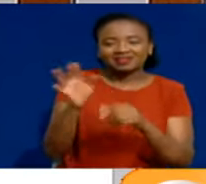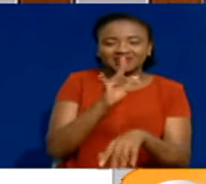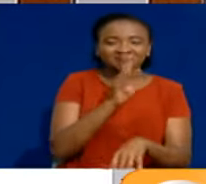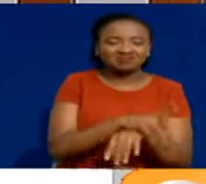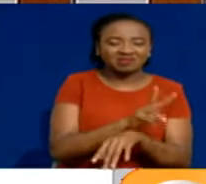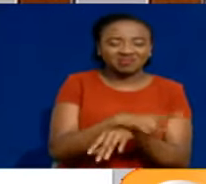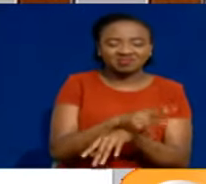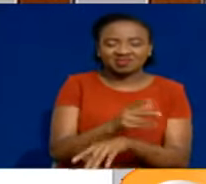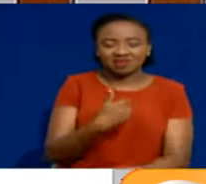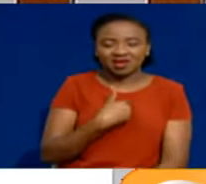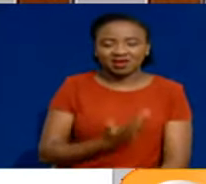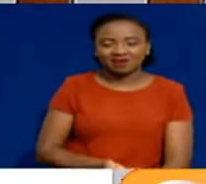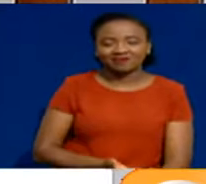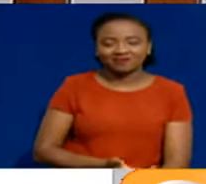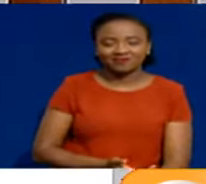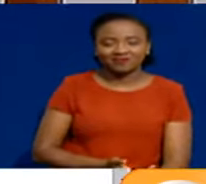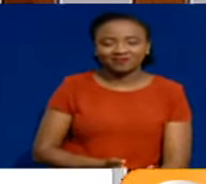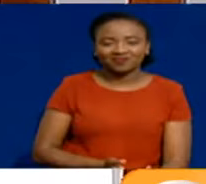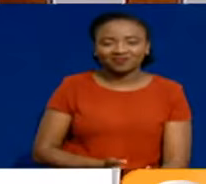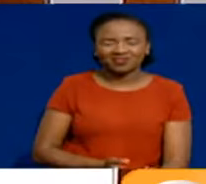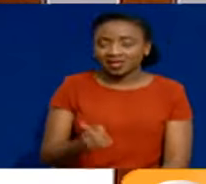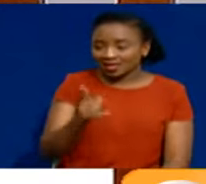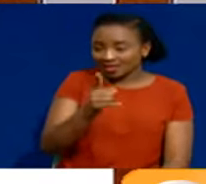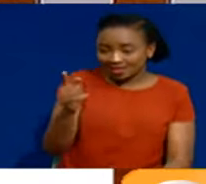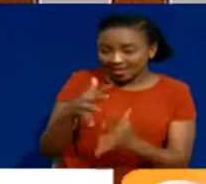people who talk like Trump.